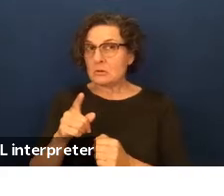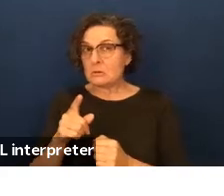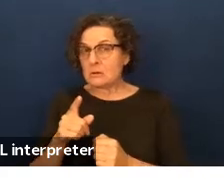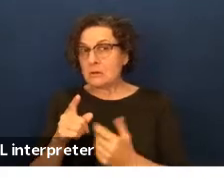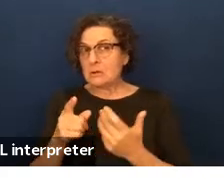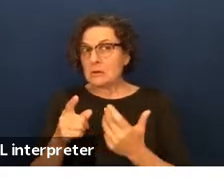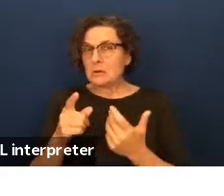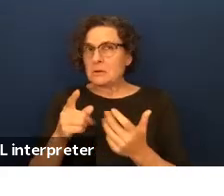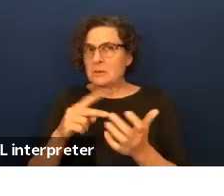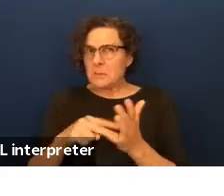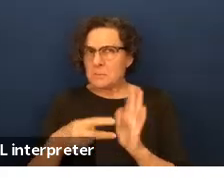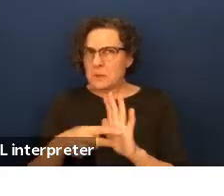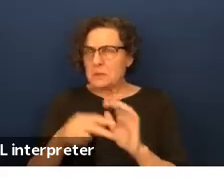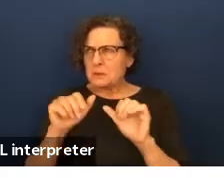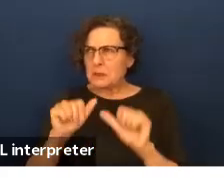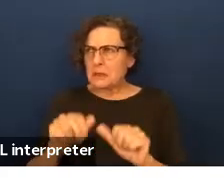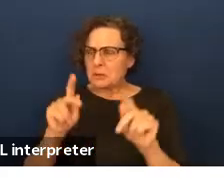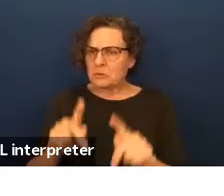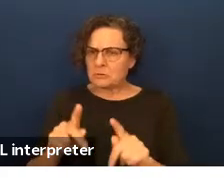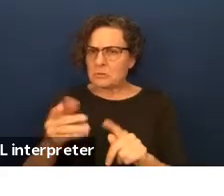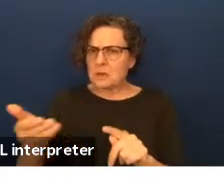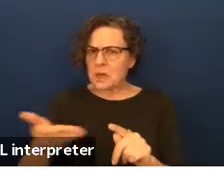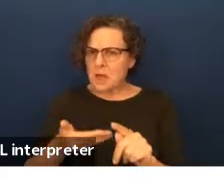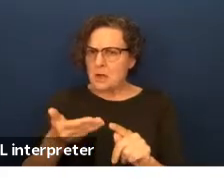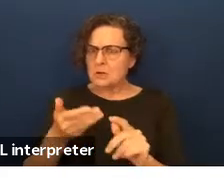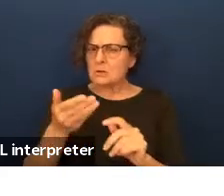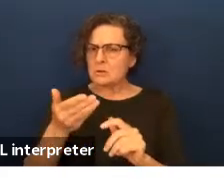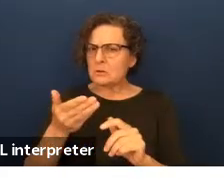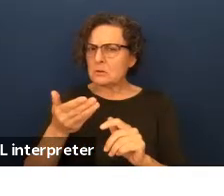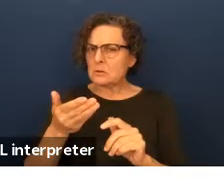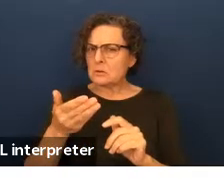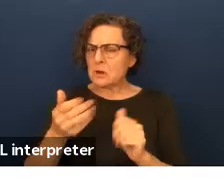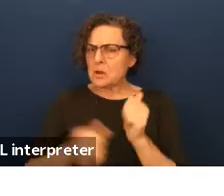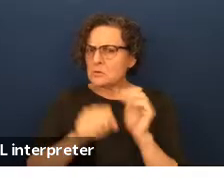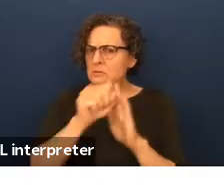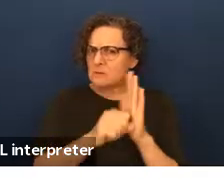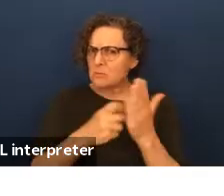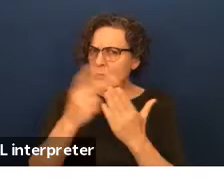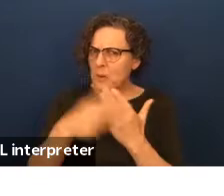hired by the state program? And unfortunately, the